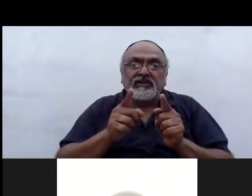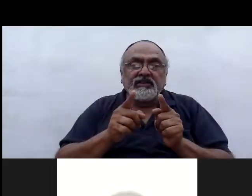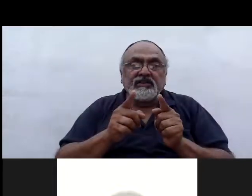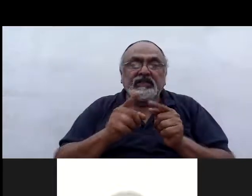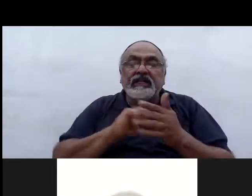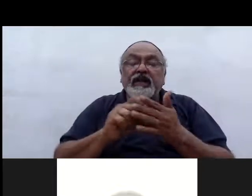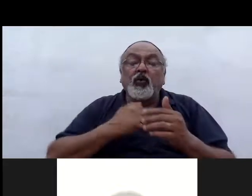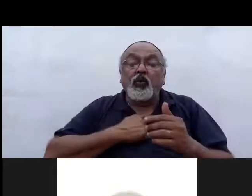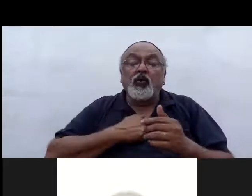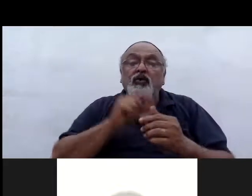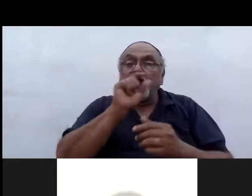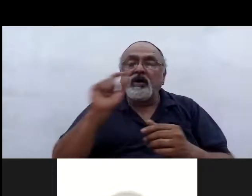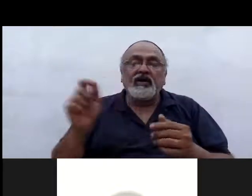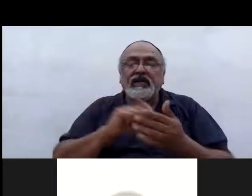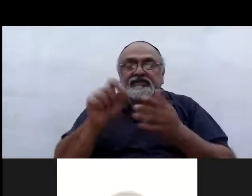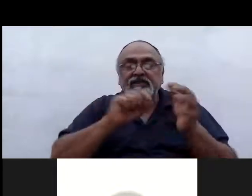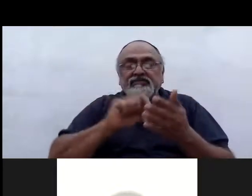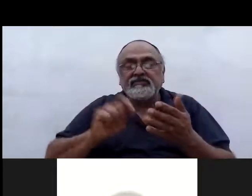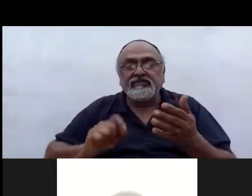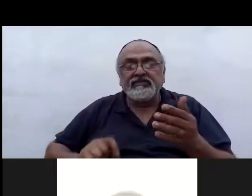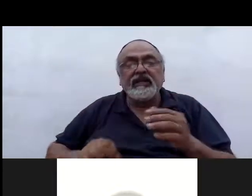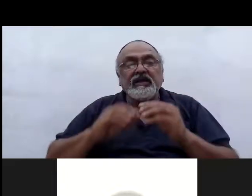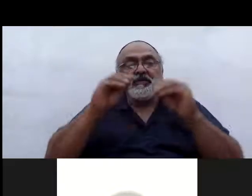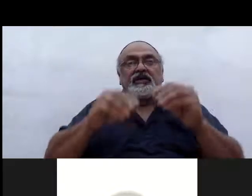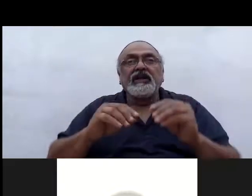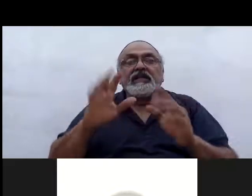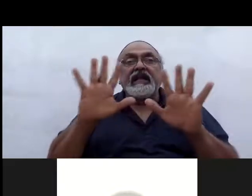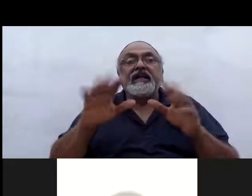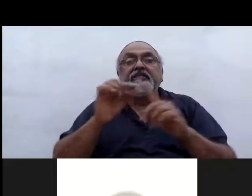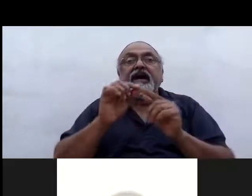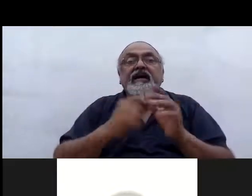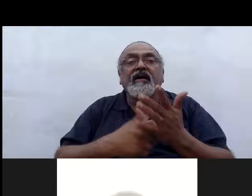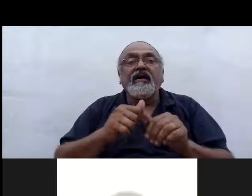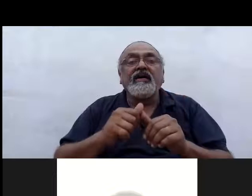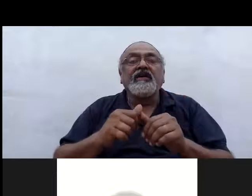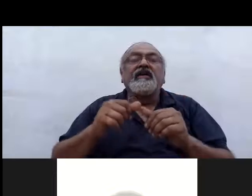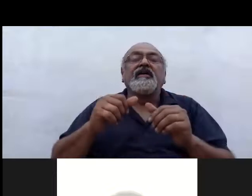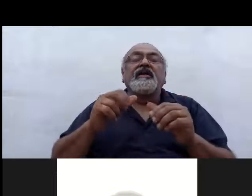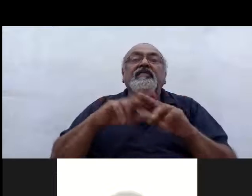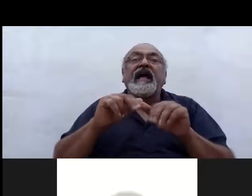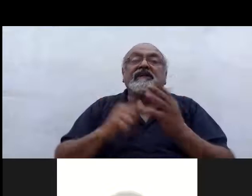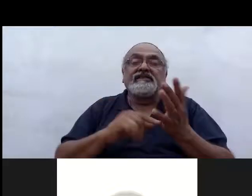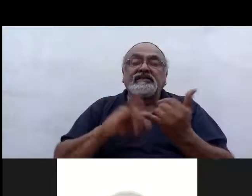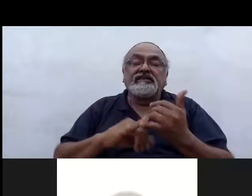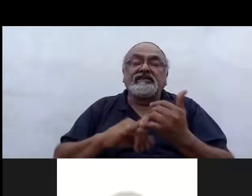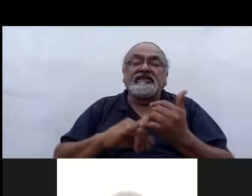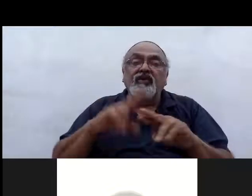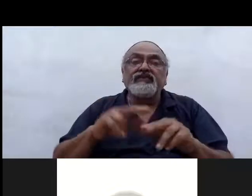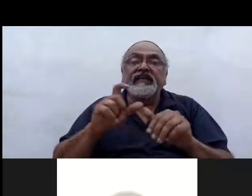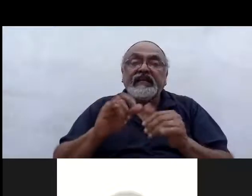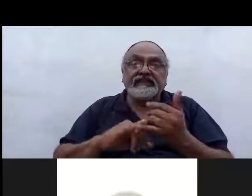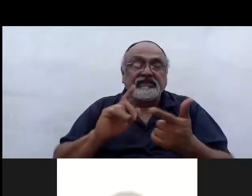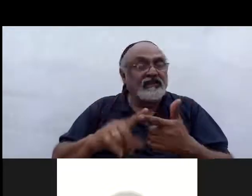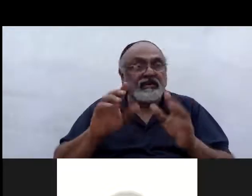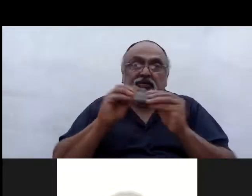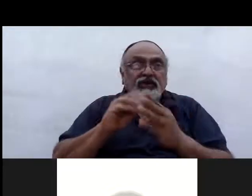it in your own words. Let's say first 10 paragraphs talk about the facts of the case, but you should